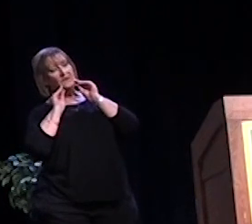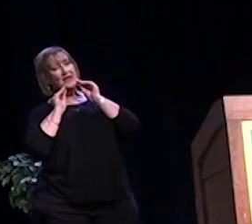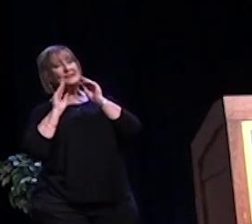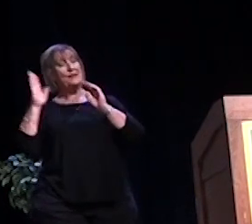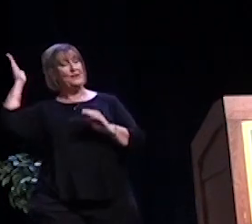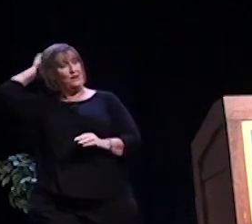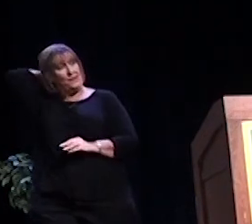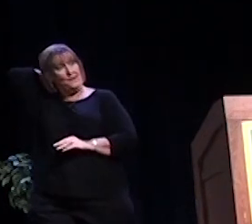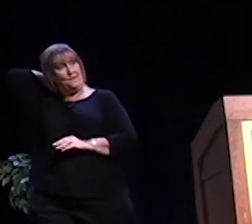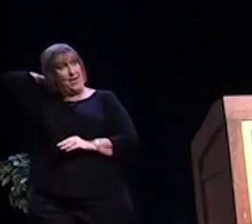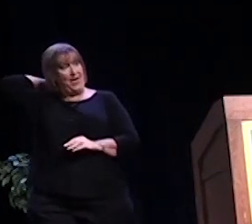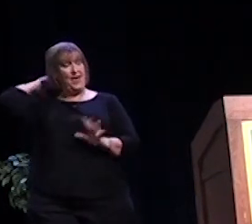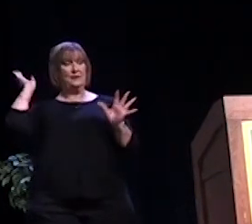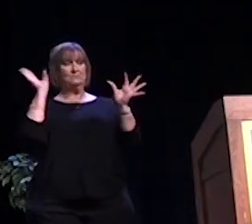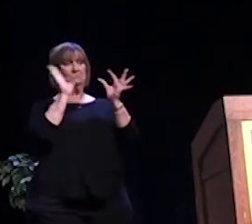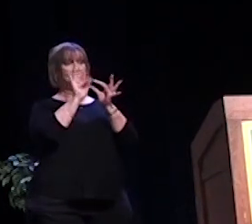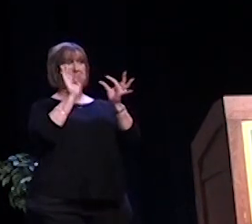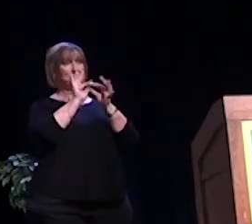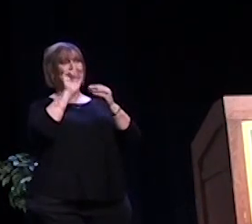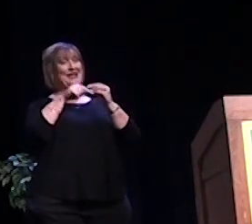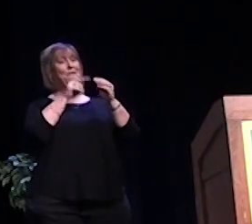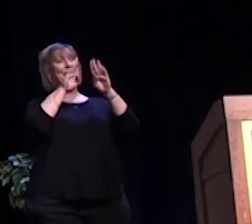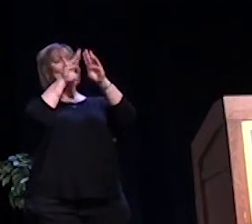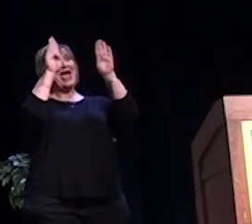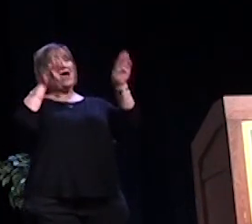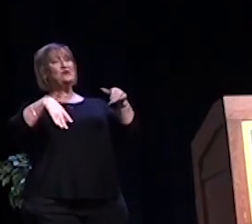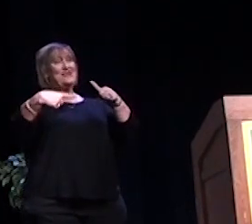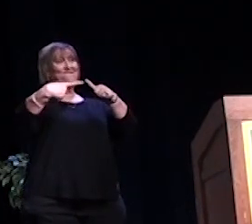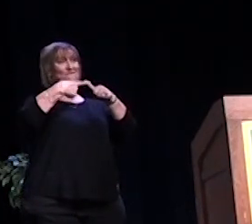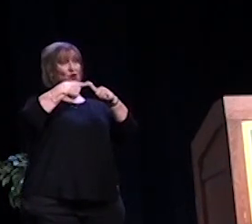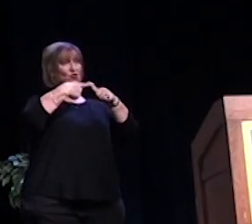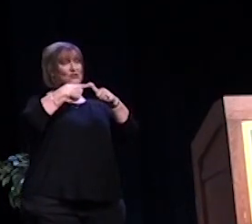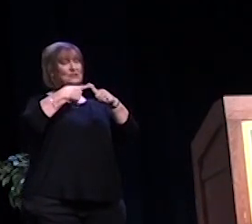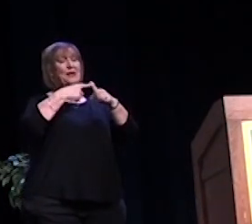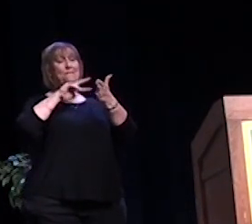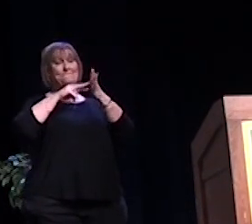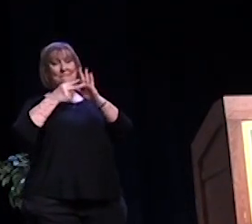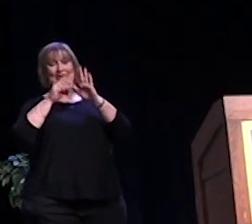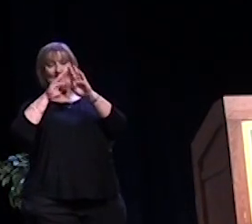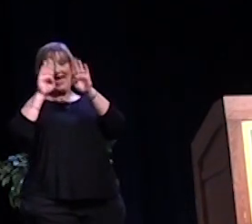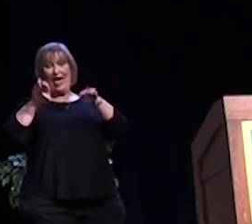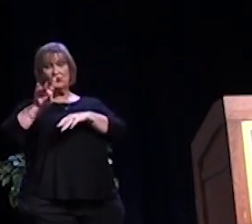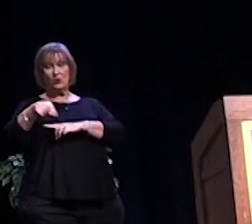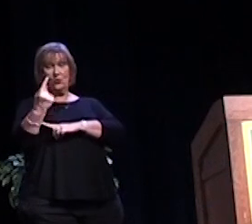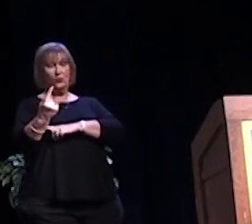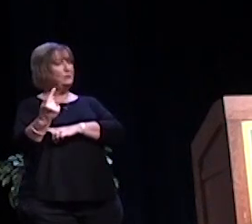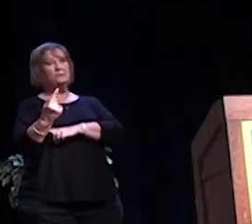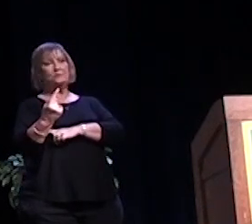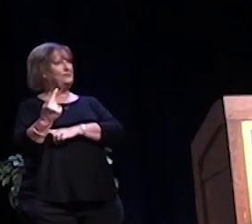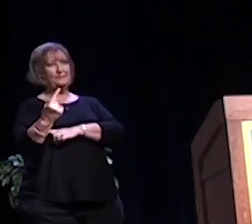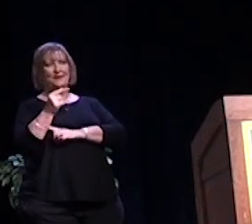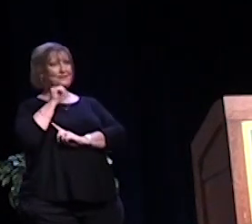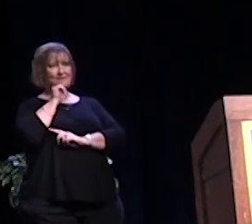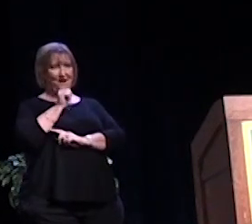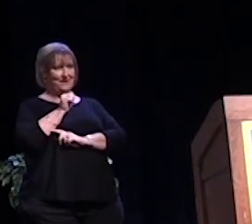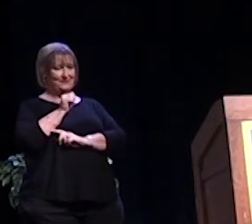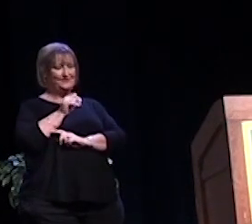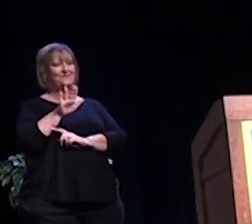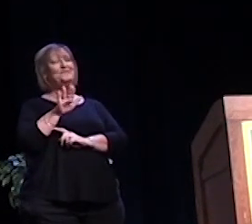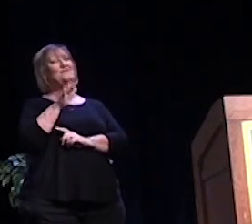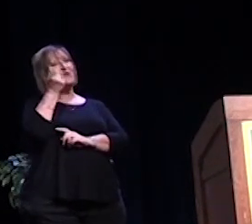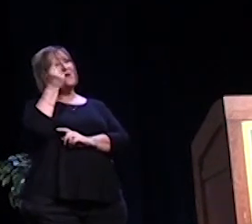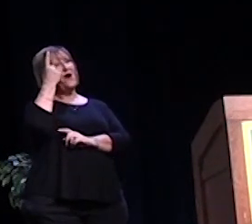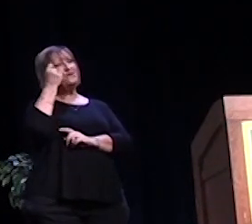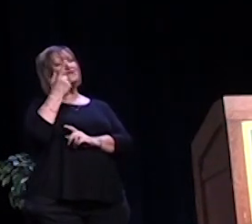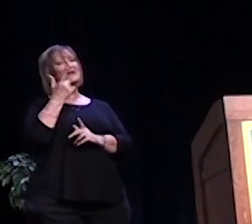back, it speaks to housing first is not housing only. Understanding that by providing an